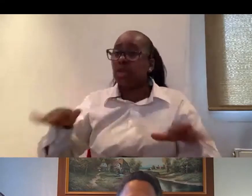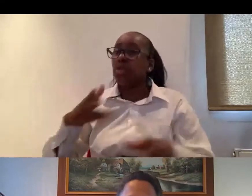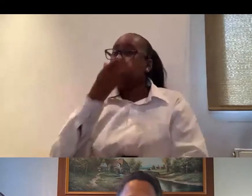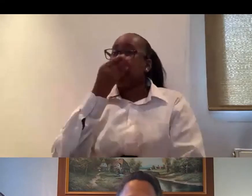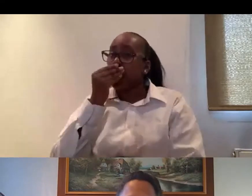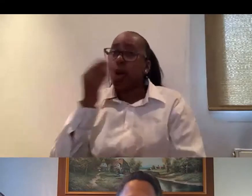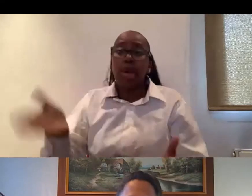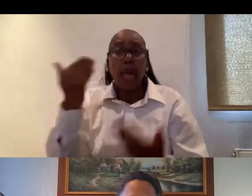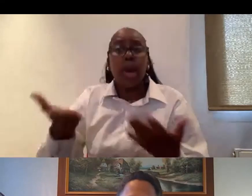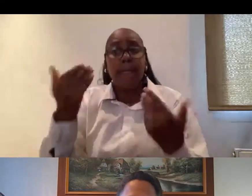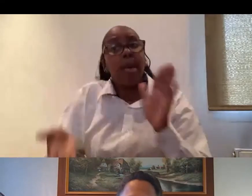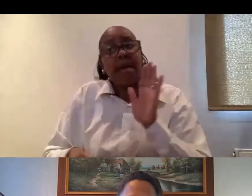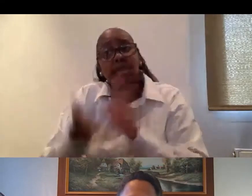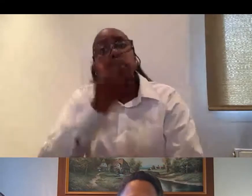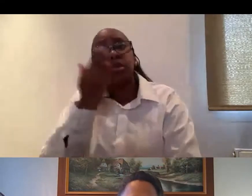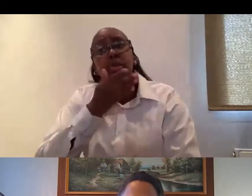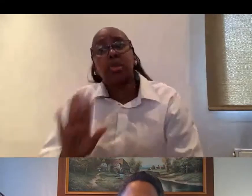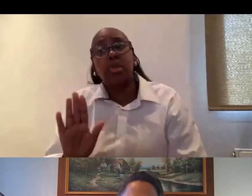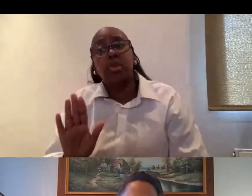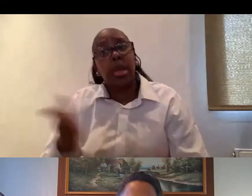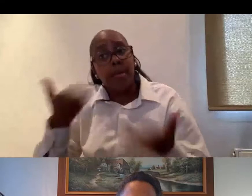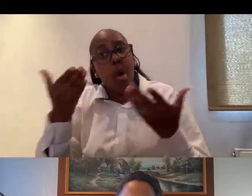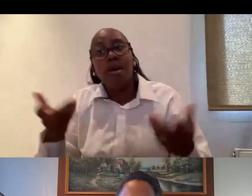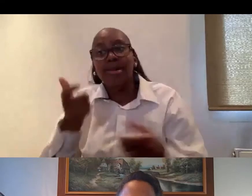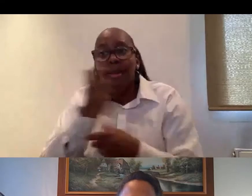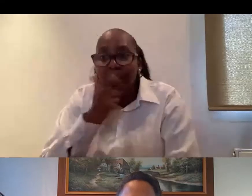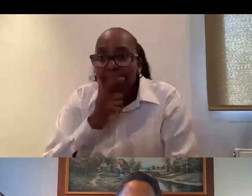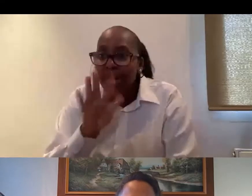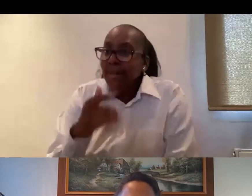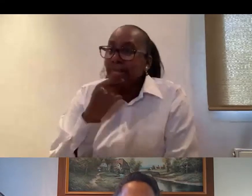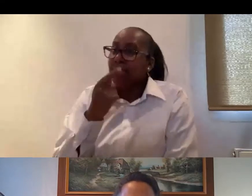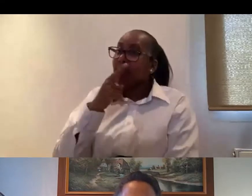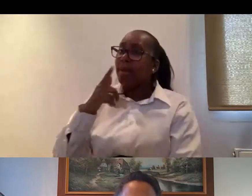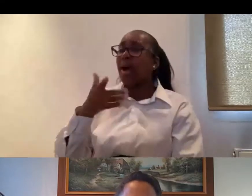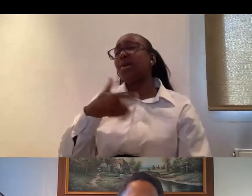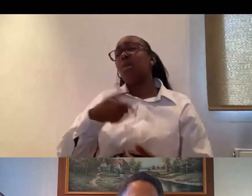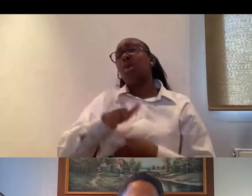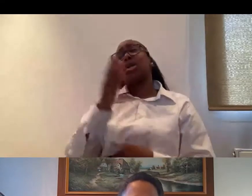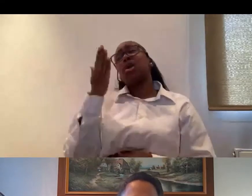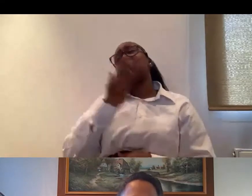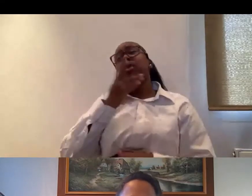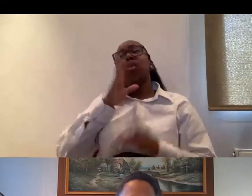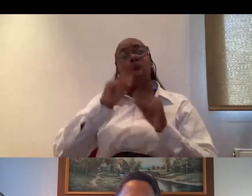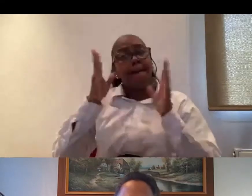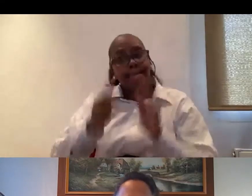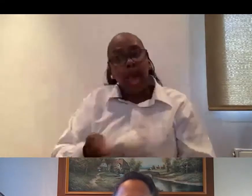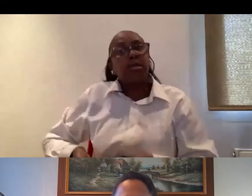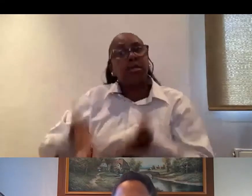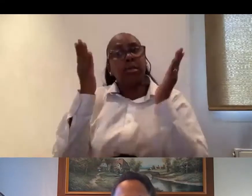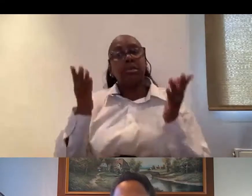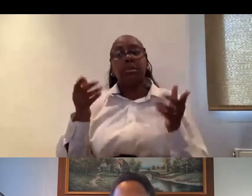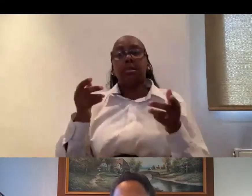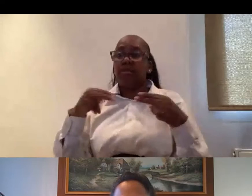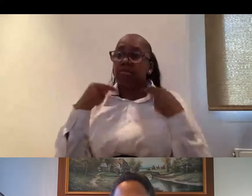So they'd have to be on death's door before you have a day off school. So we're sort of a family like that.